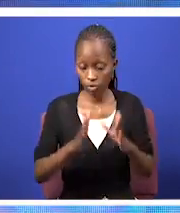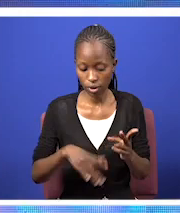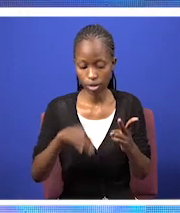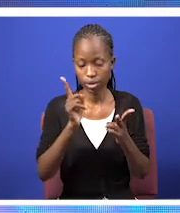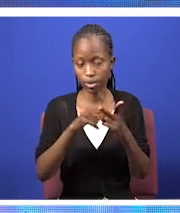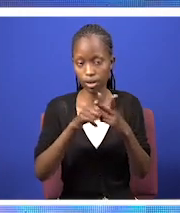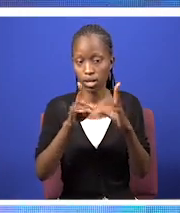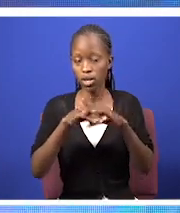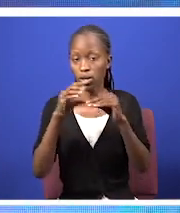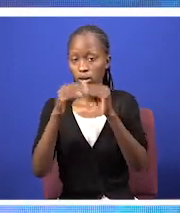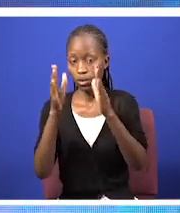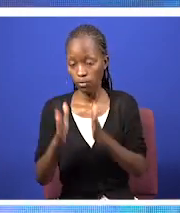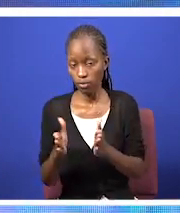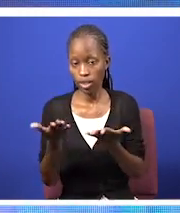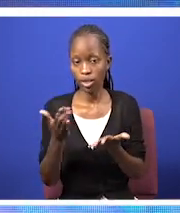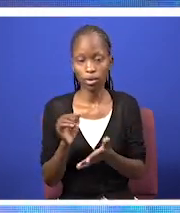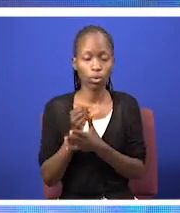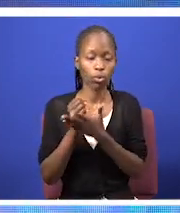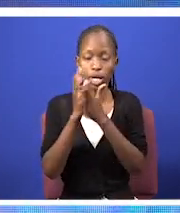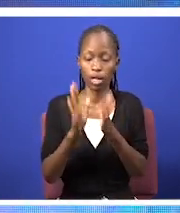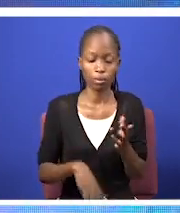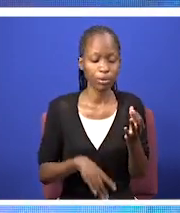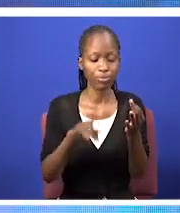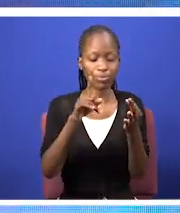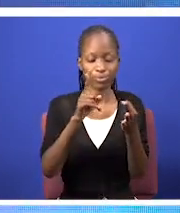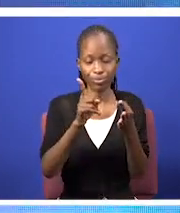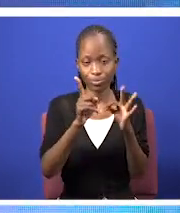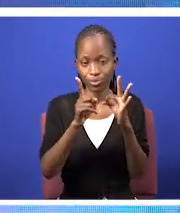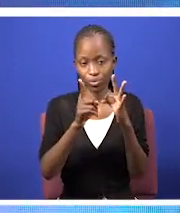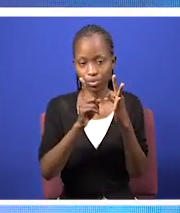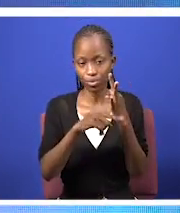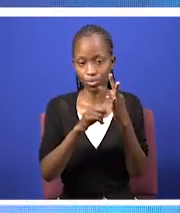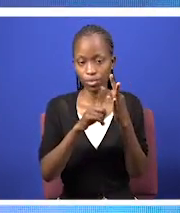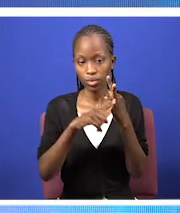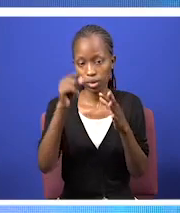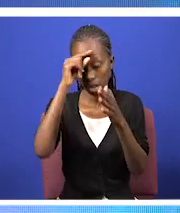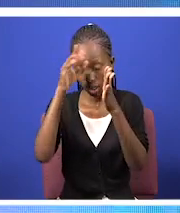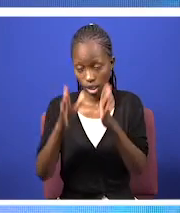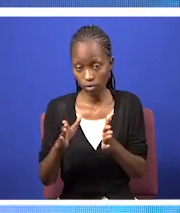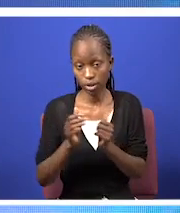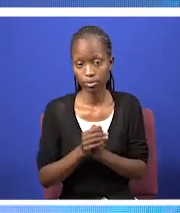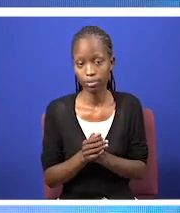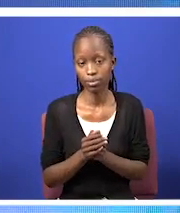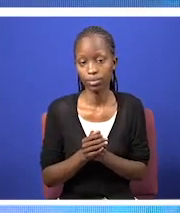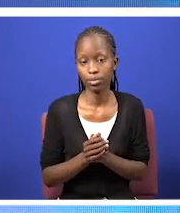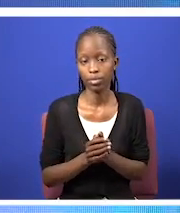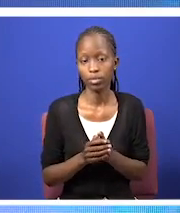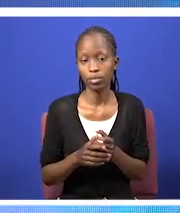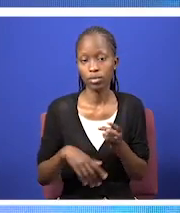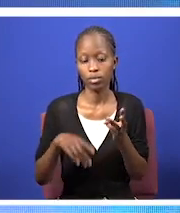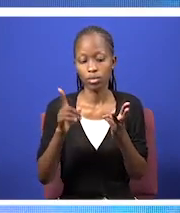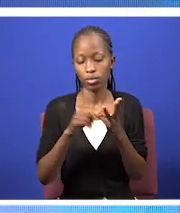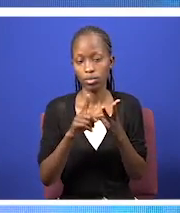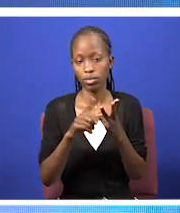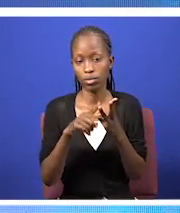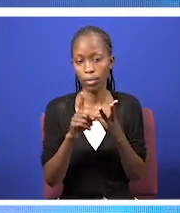advocate, the title of comforter or helper, and now I want us to look at the title governor. Now, this is not